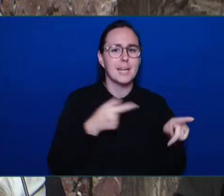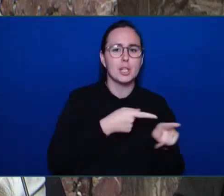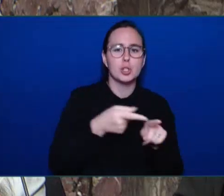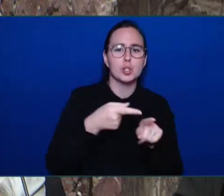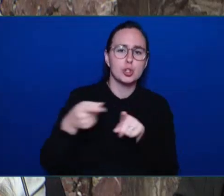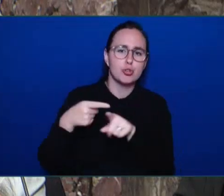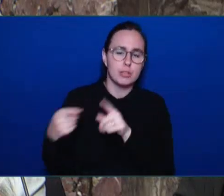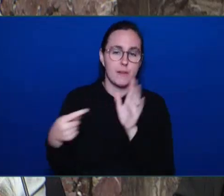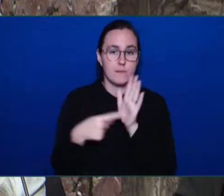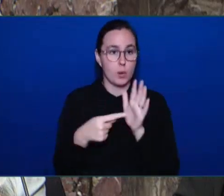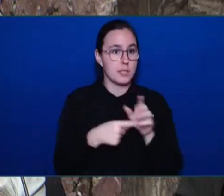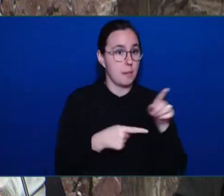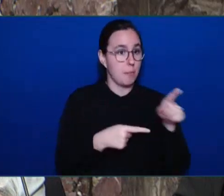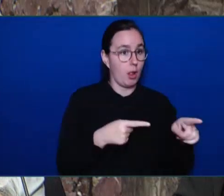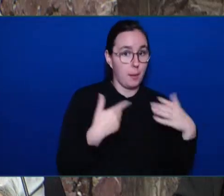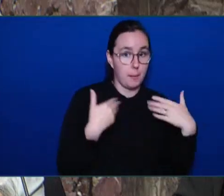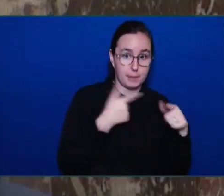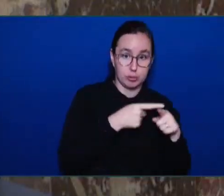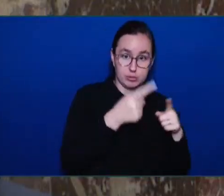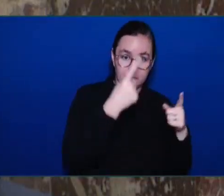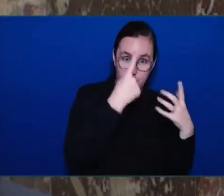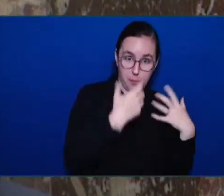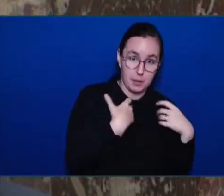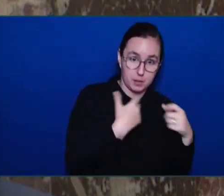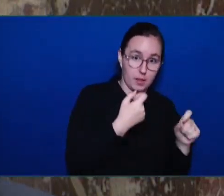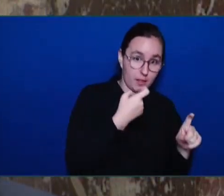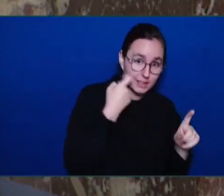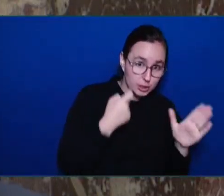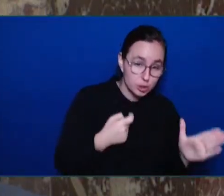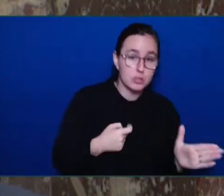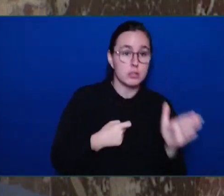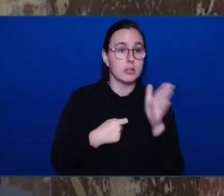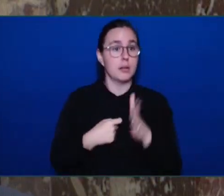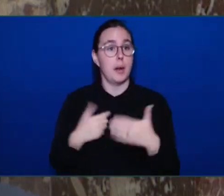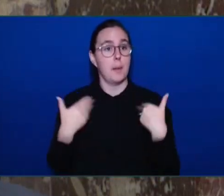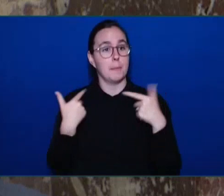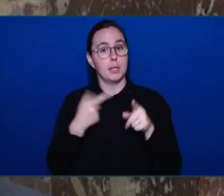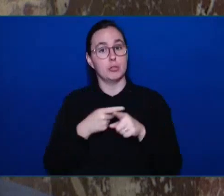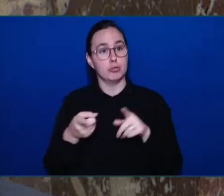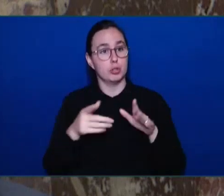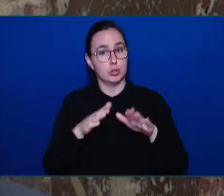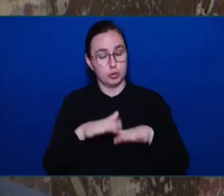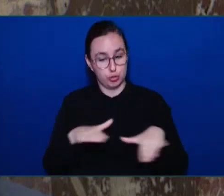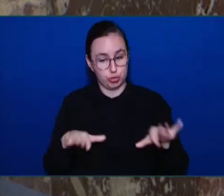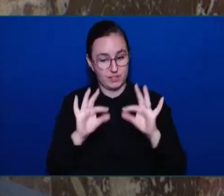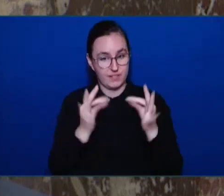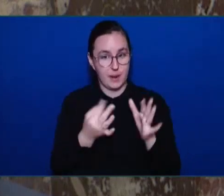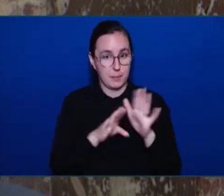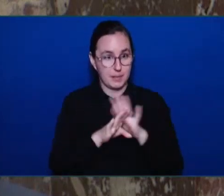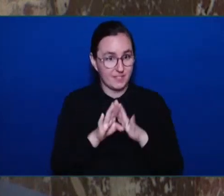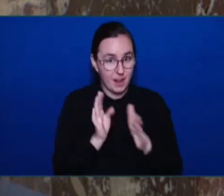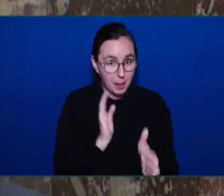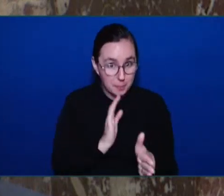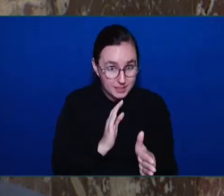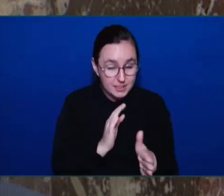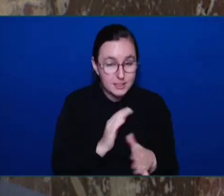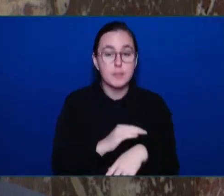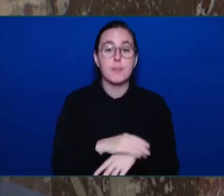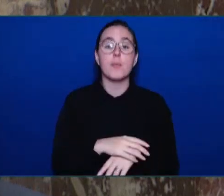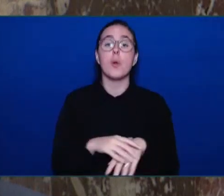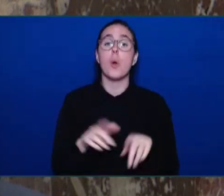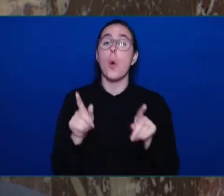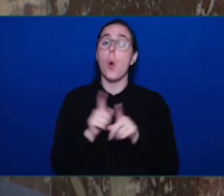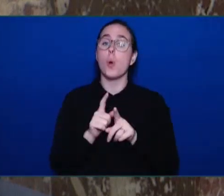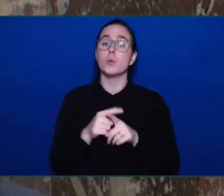the Minister of Children and Family Development. We are also trying to break the stigma around the issue of mental health.